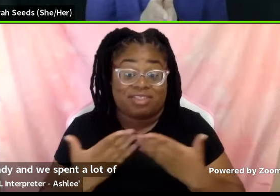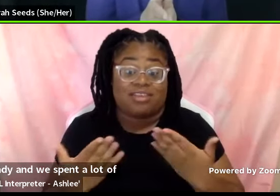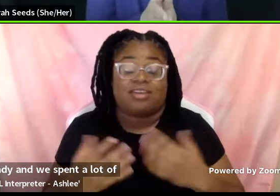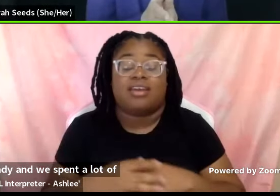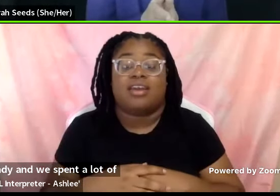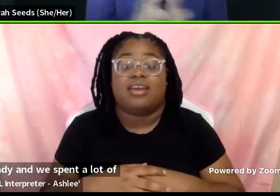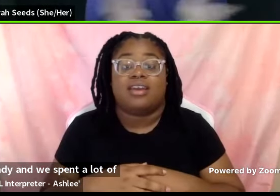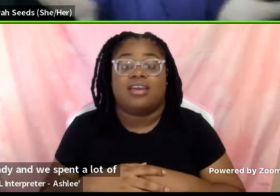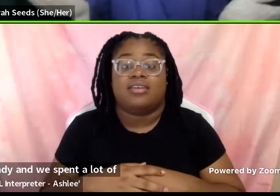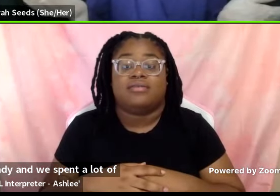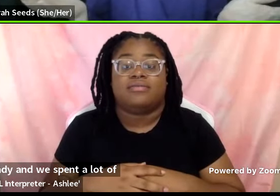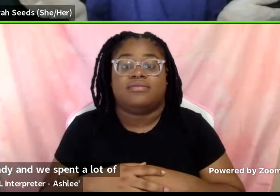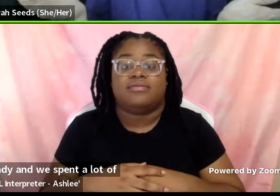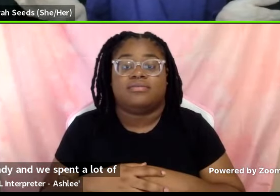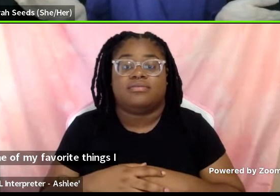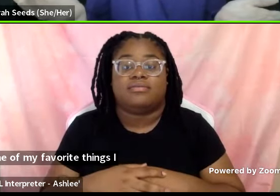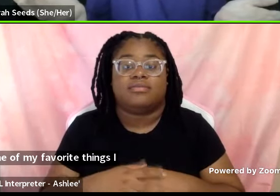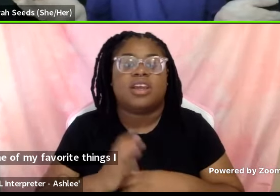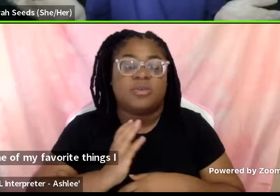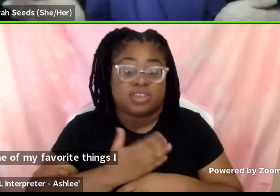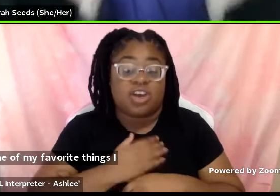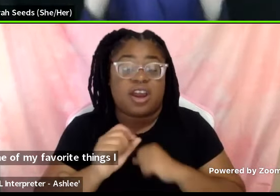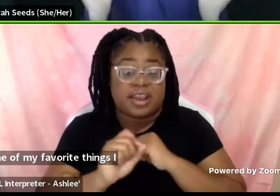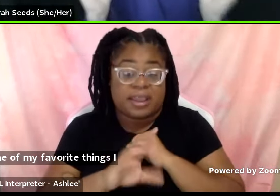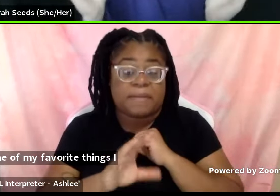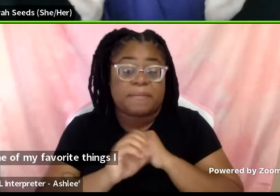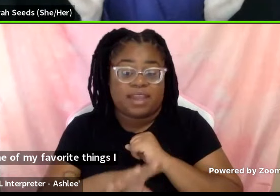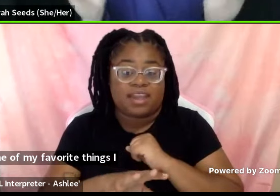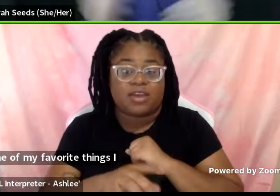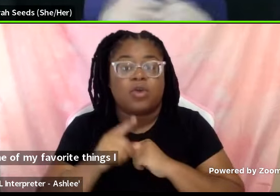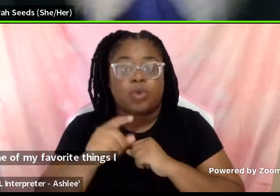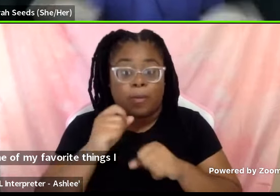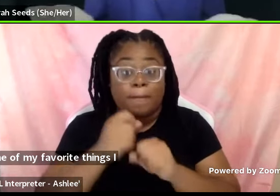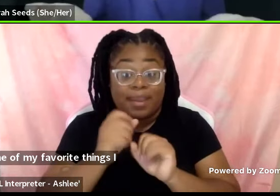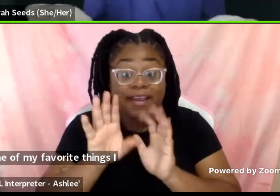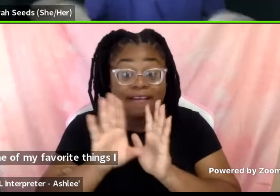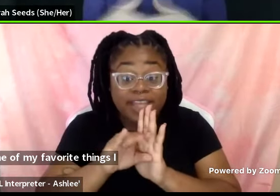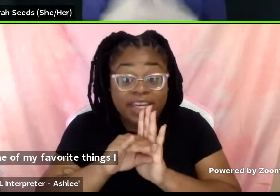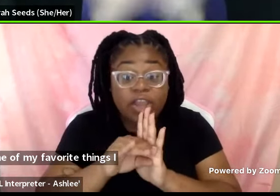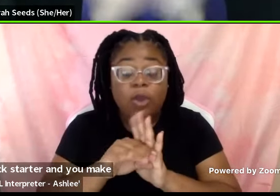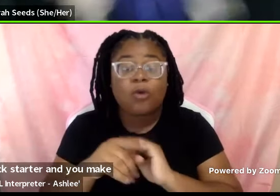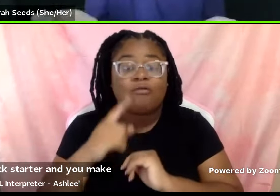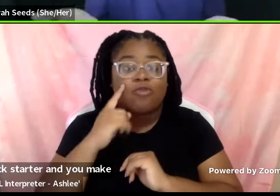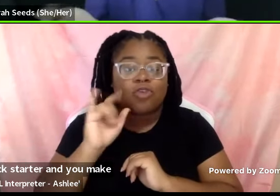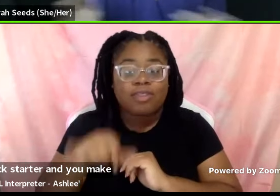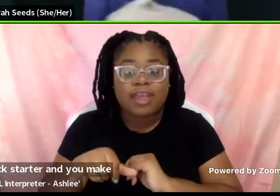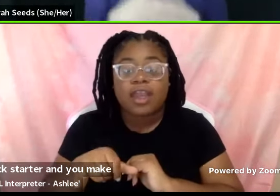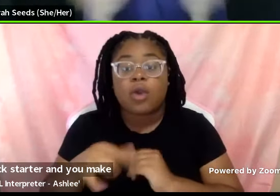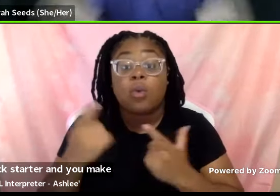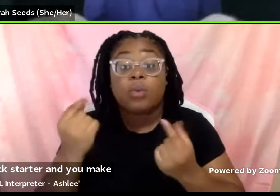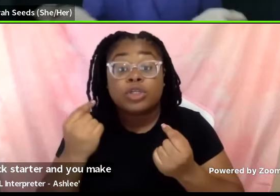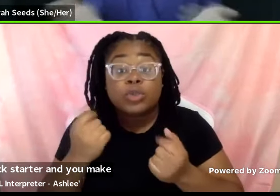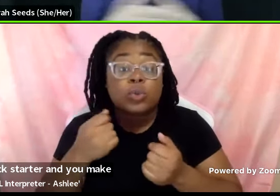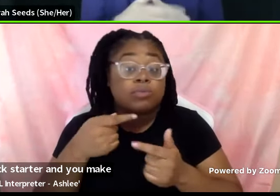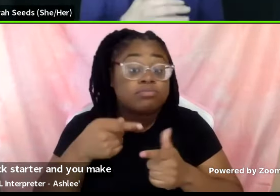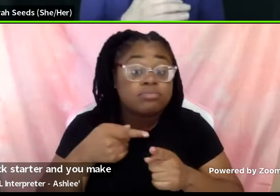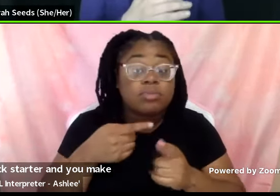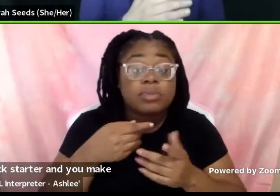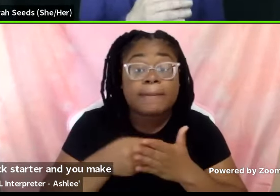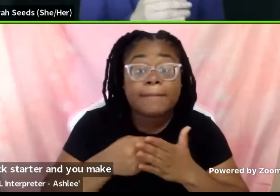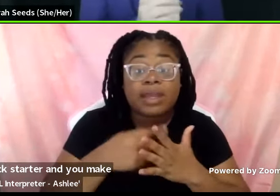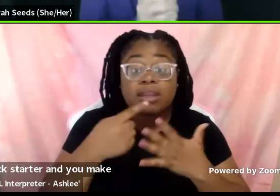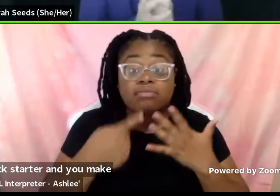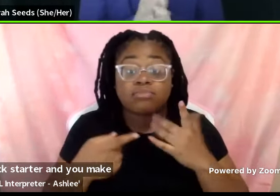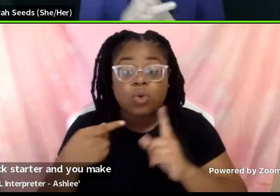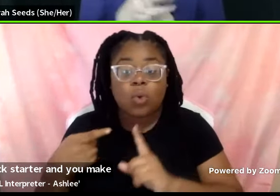our campaign for Kickstarter. You make a video that's like basically saying what we're going to do with the money, what's our goals, whatever. And